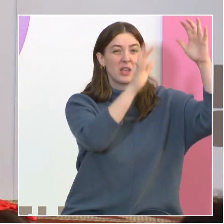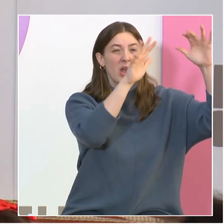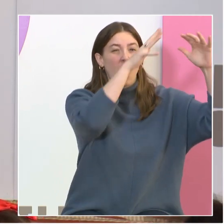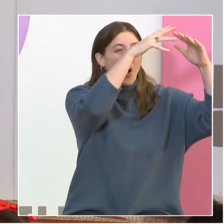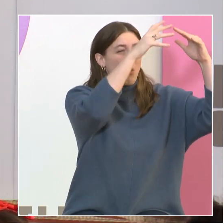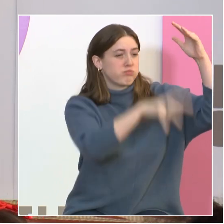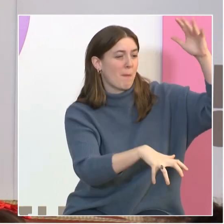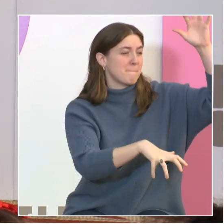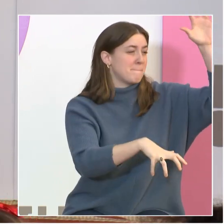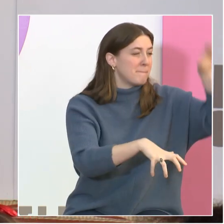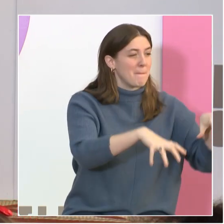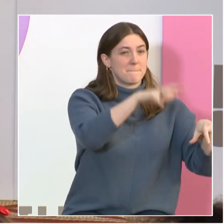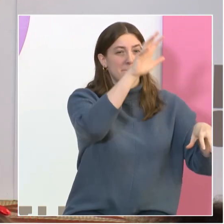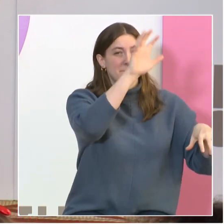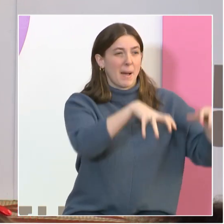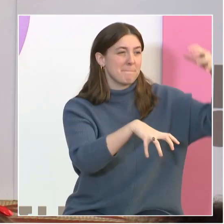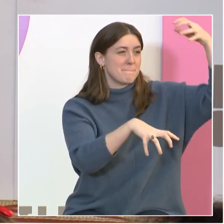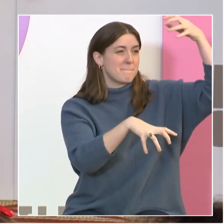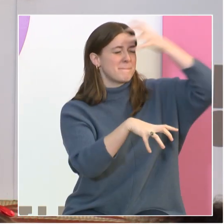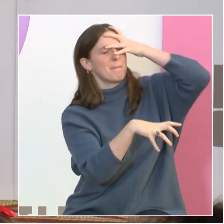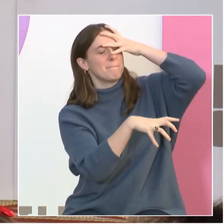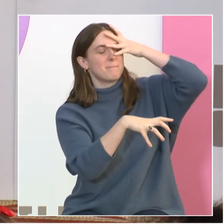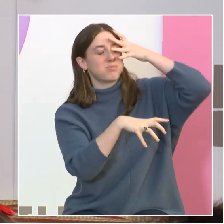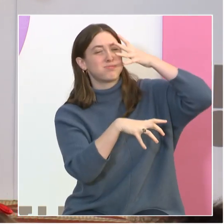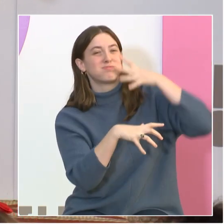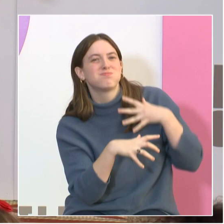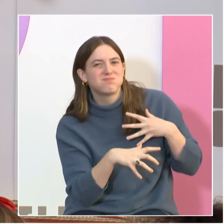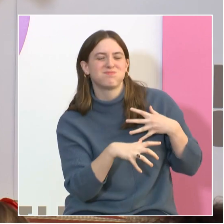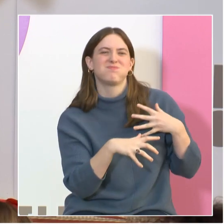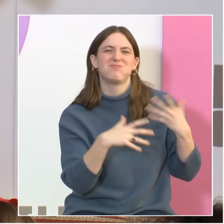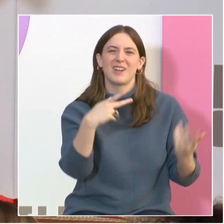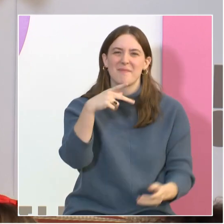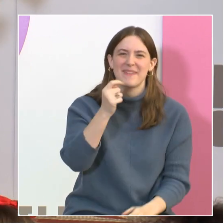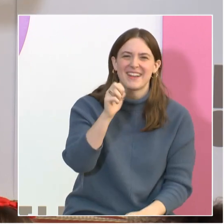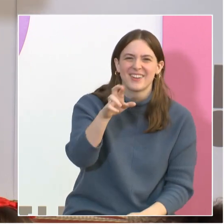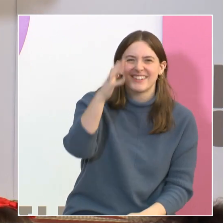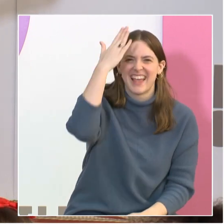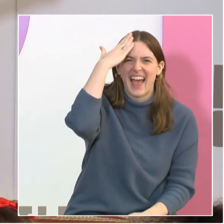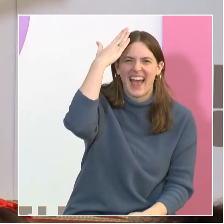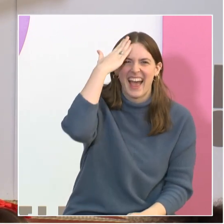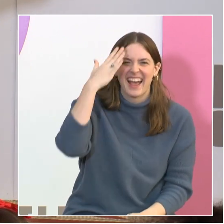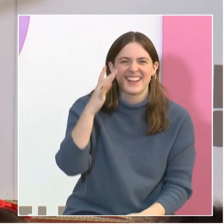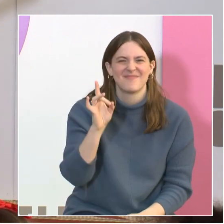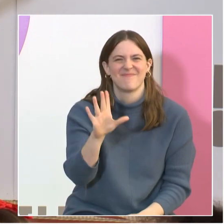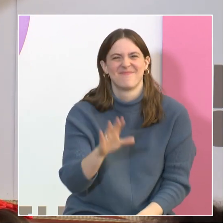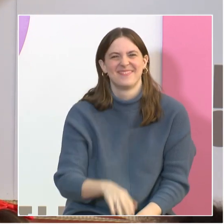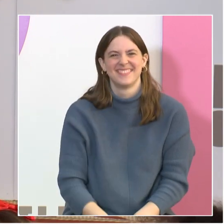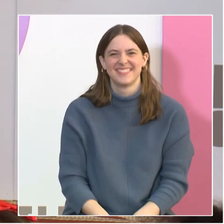Down fell the snow, plop, on top of Peter's head.